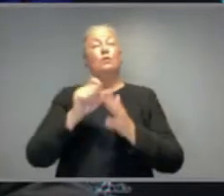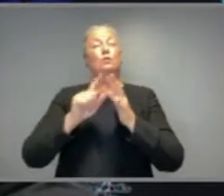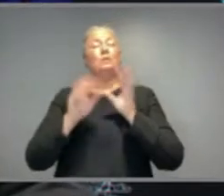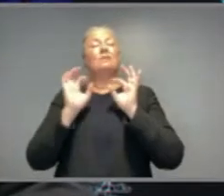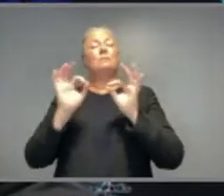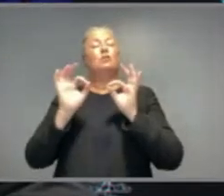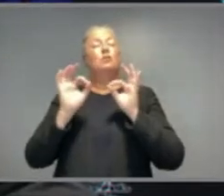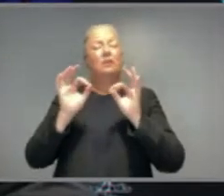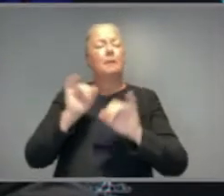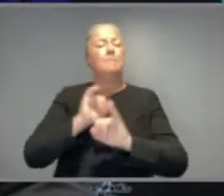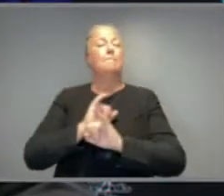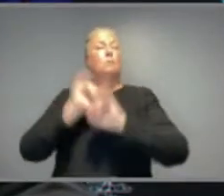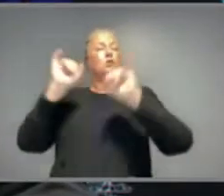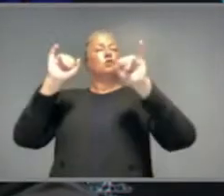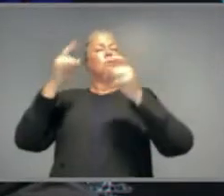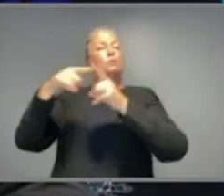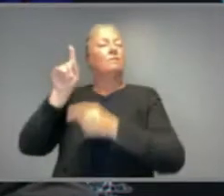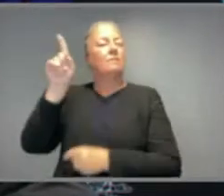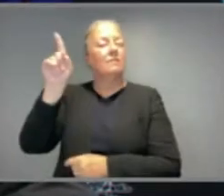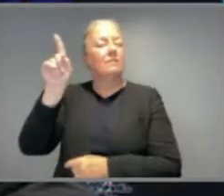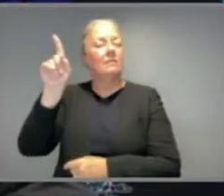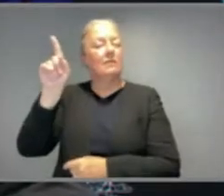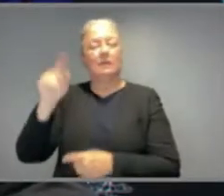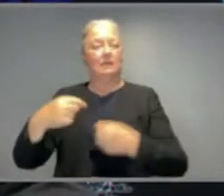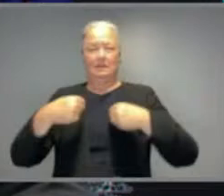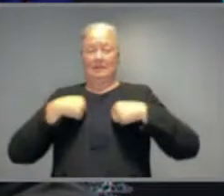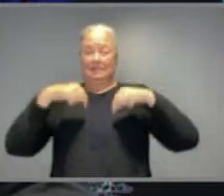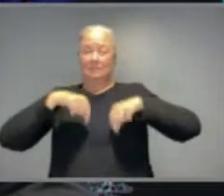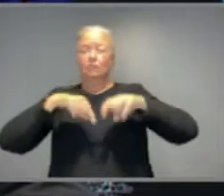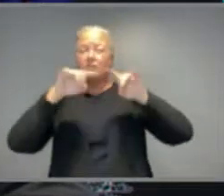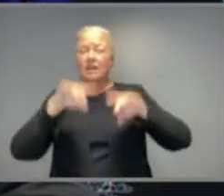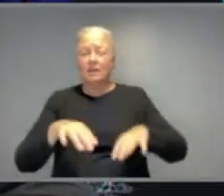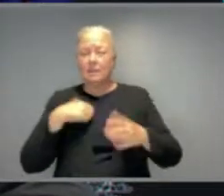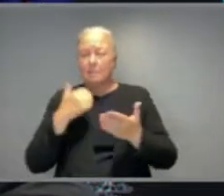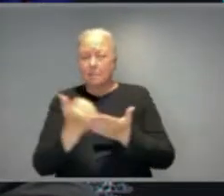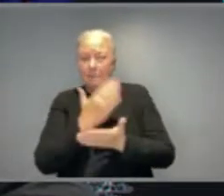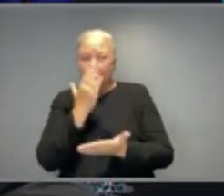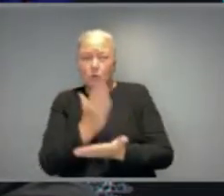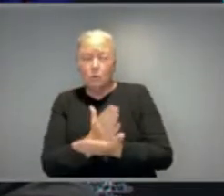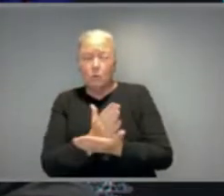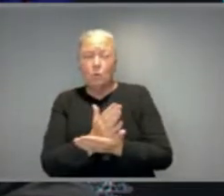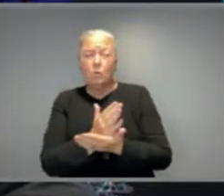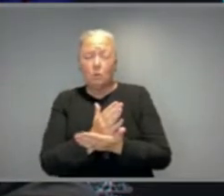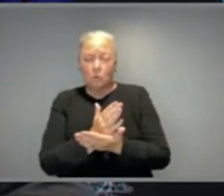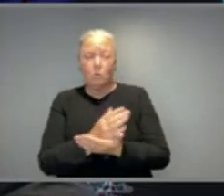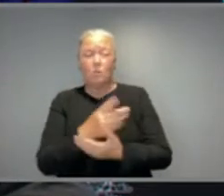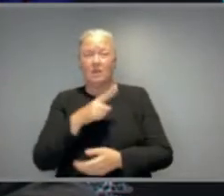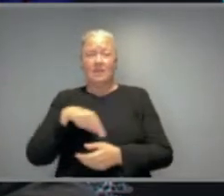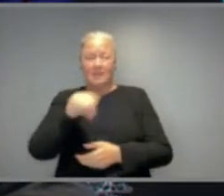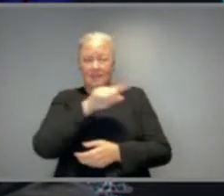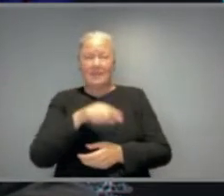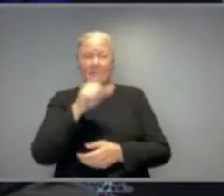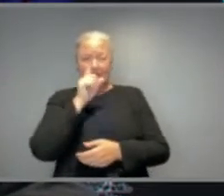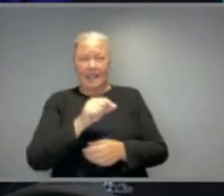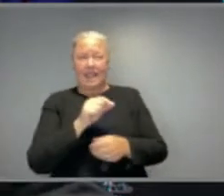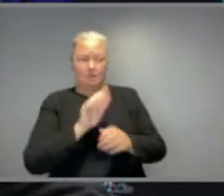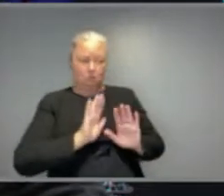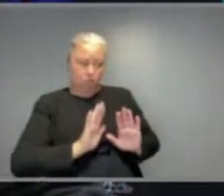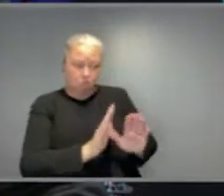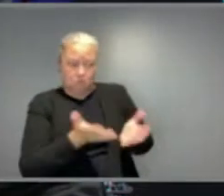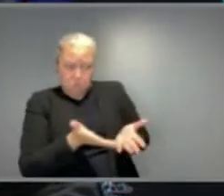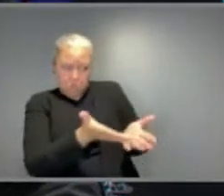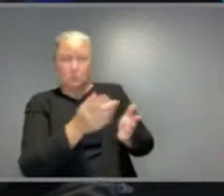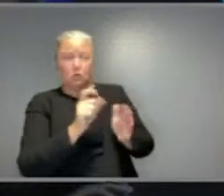what we did is we ensured that those agencies were able to do their work and to do it properly. And